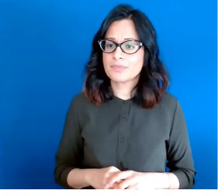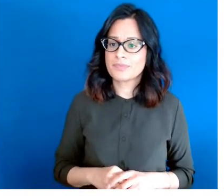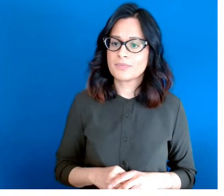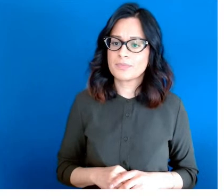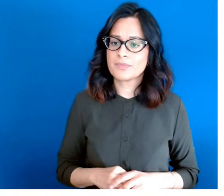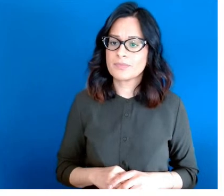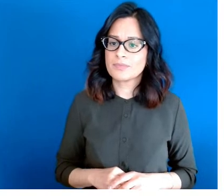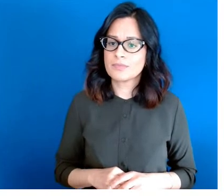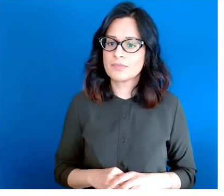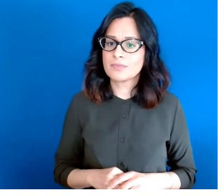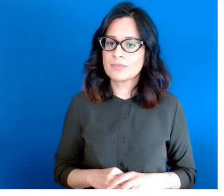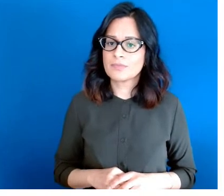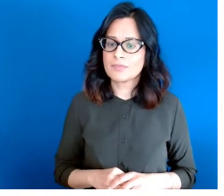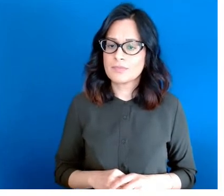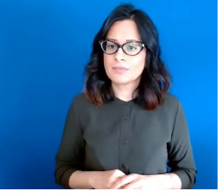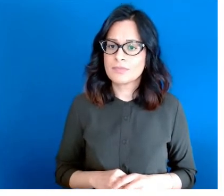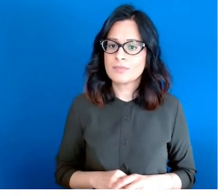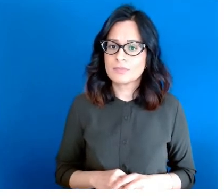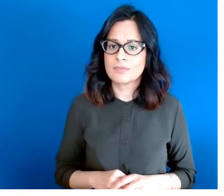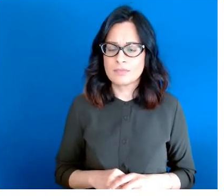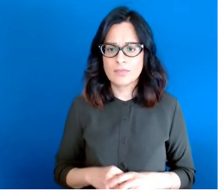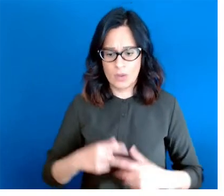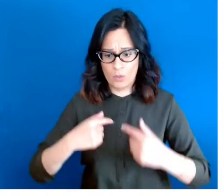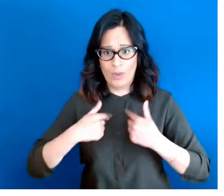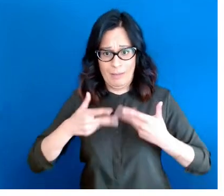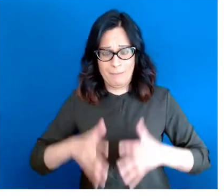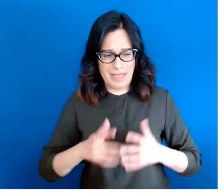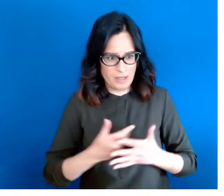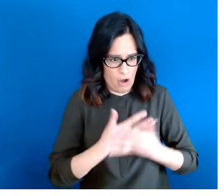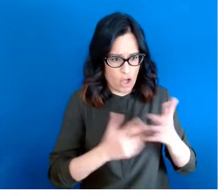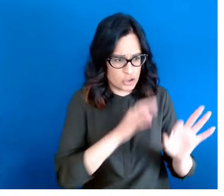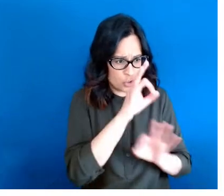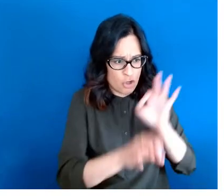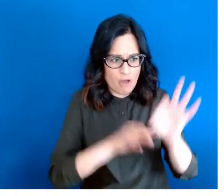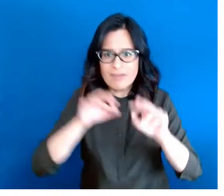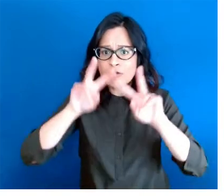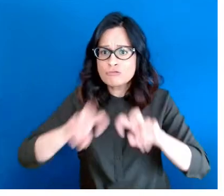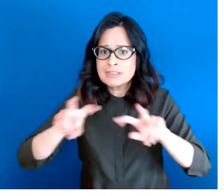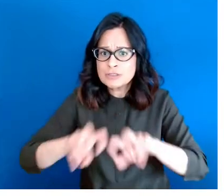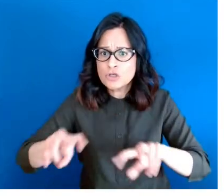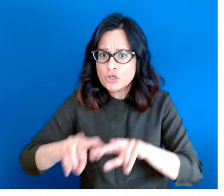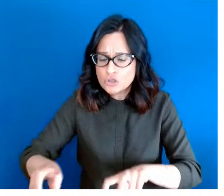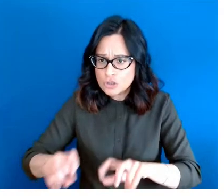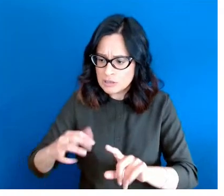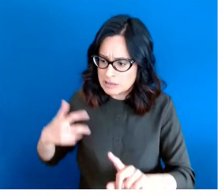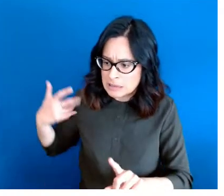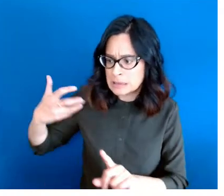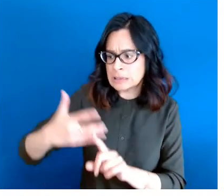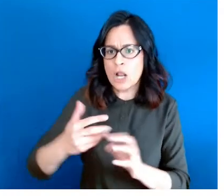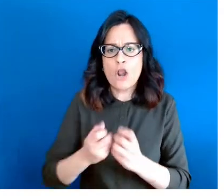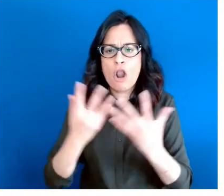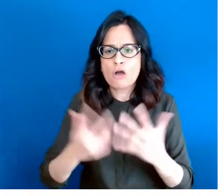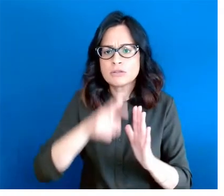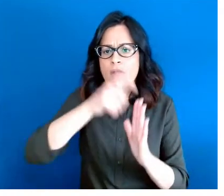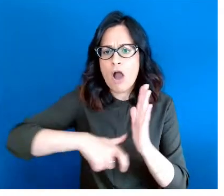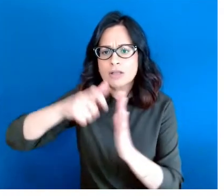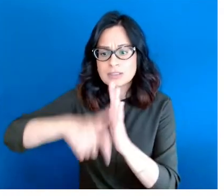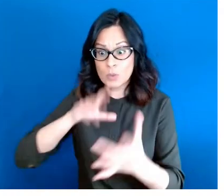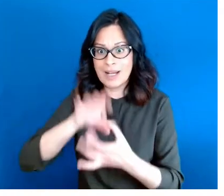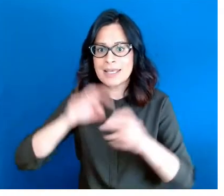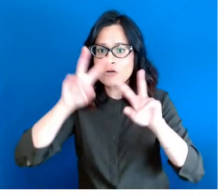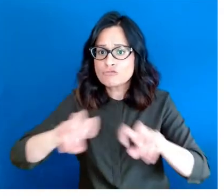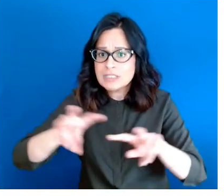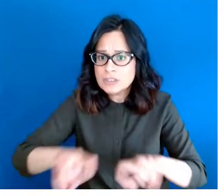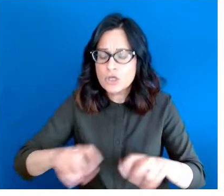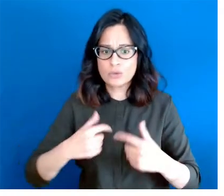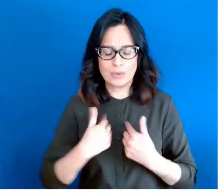We're involved in a lot of surveys and research, and so far we've written a lot of kind of articles for research. We're involved in a lot